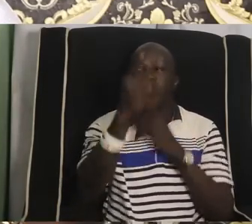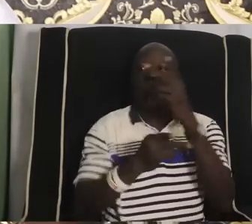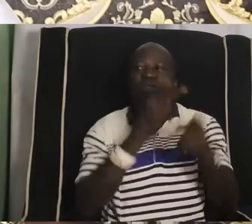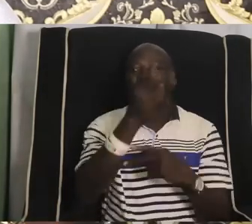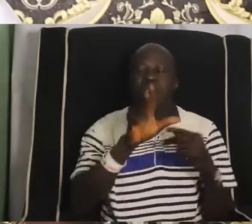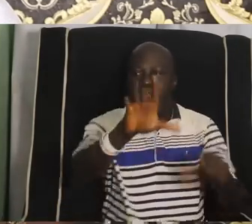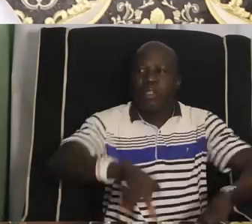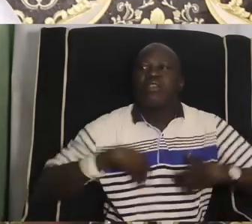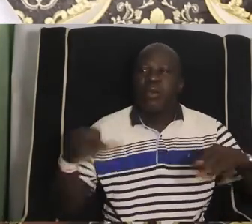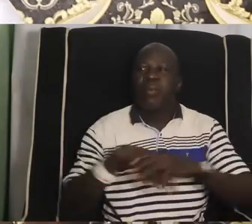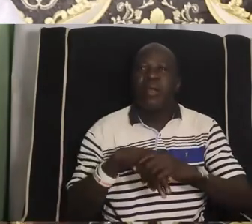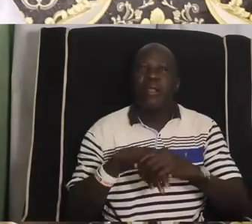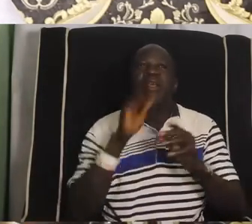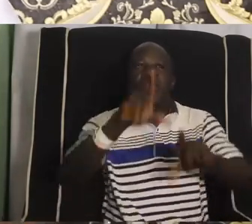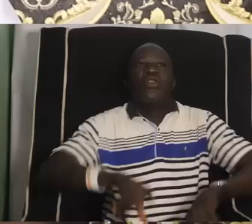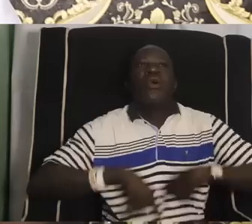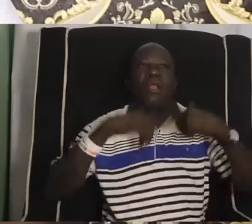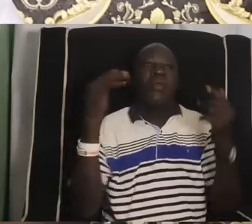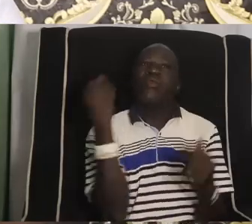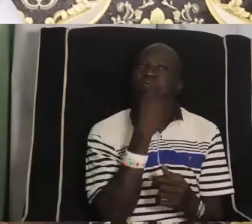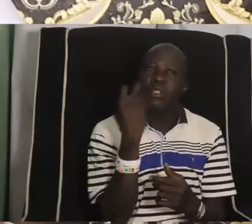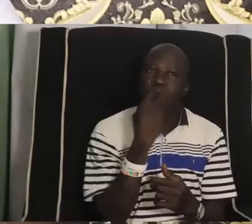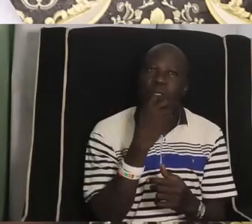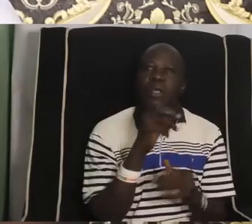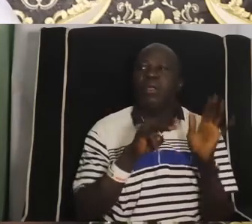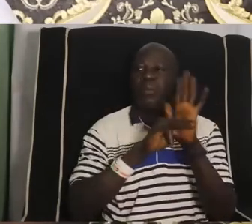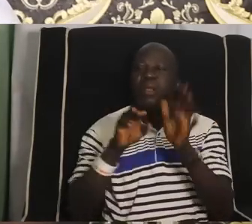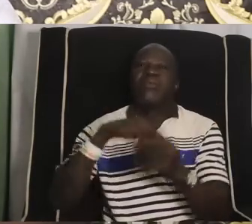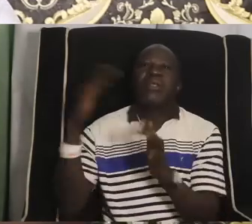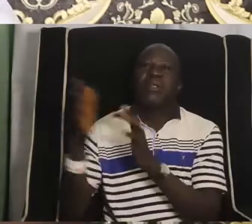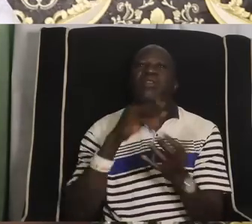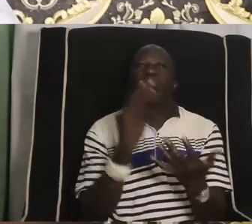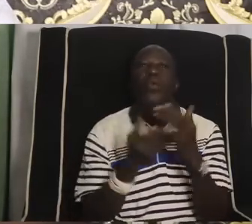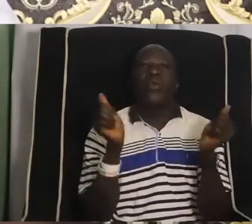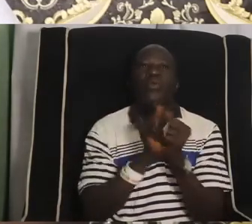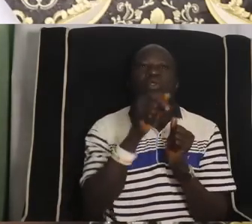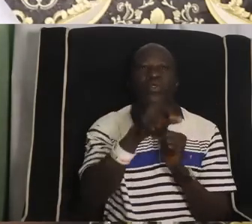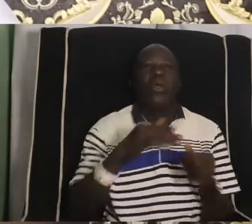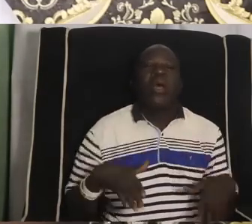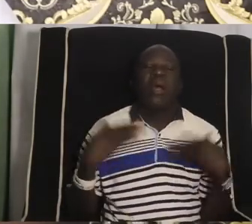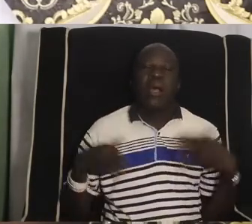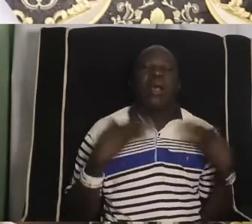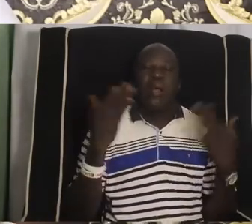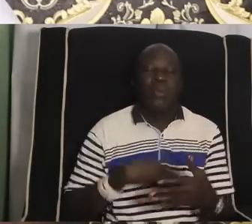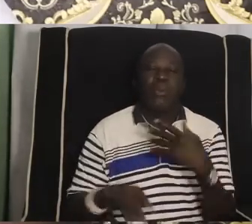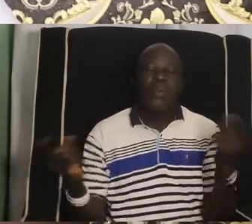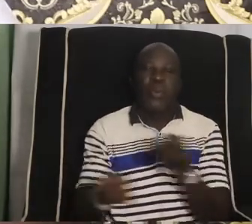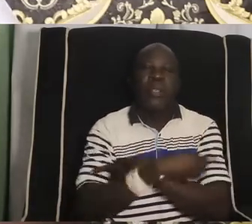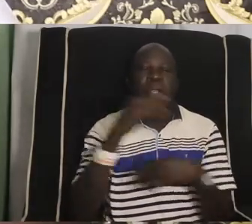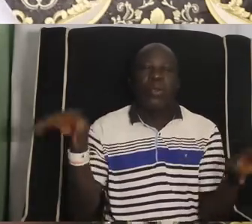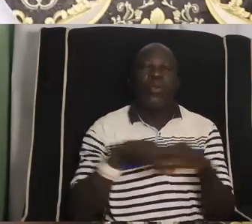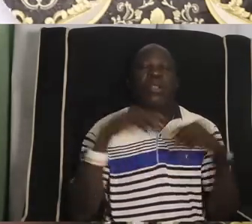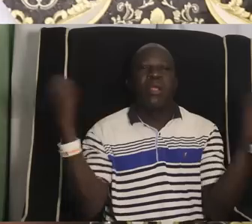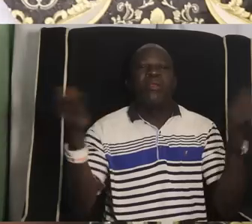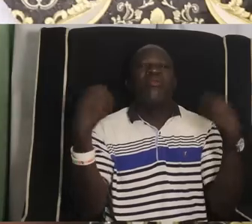they have not given any bus, it cannot gather that amount of people. Àwọn kan wà, wọ́n fún wọn ní káà. There are some they gave them car. Àwọn kan wọ́n fún wọn ní bus. Some